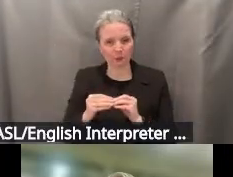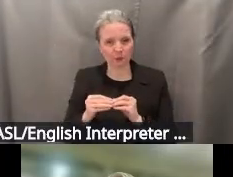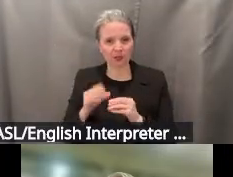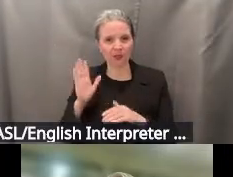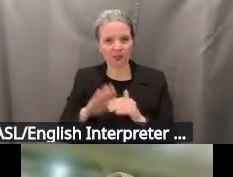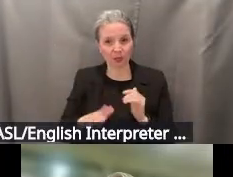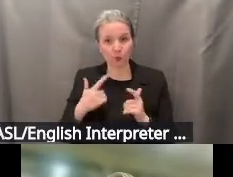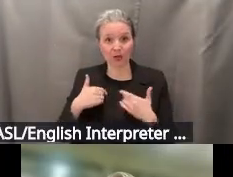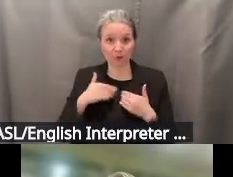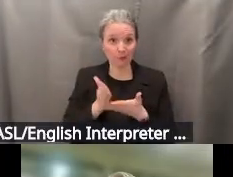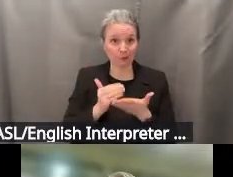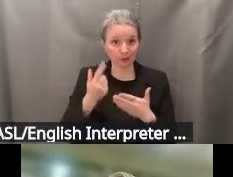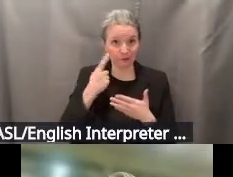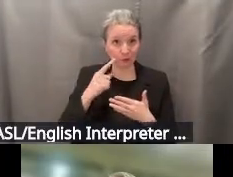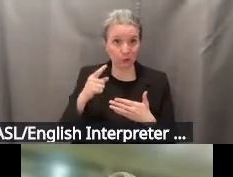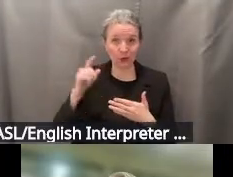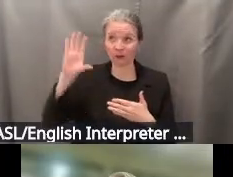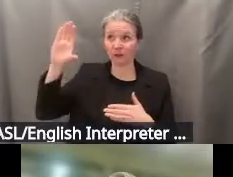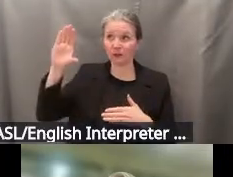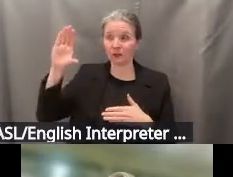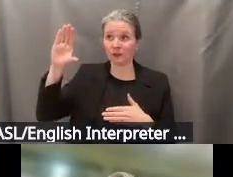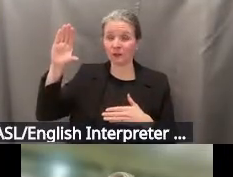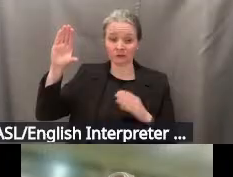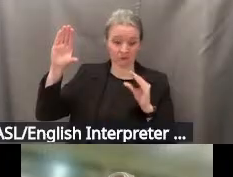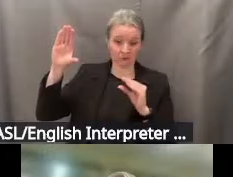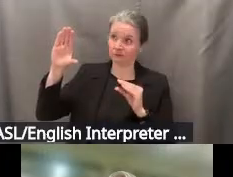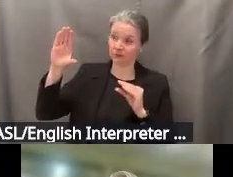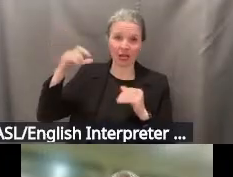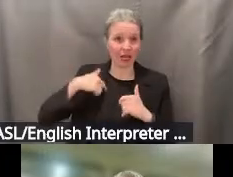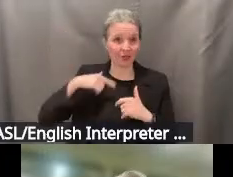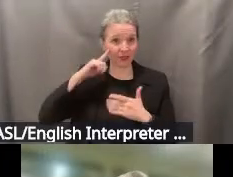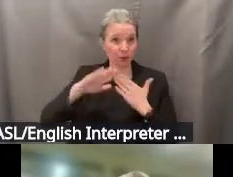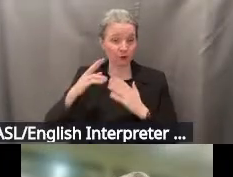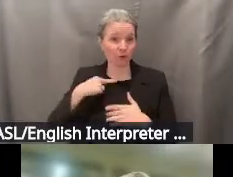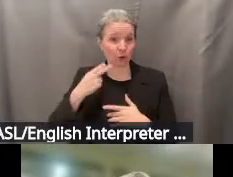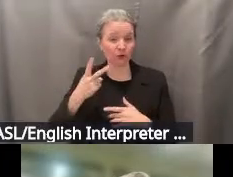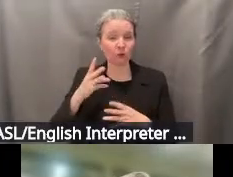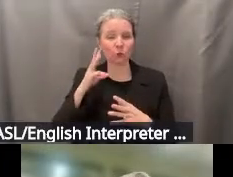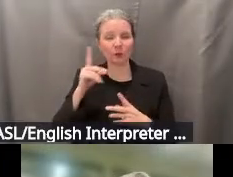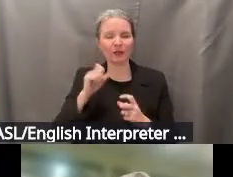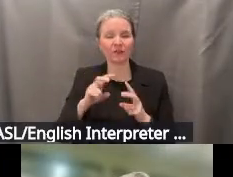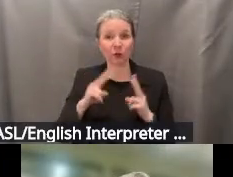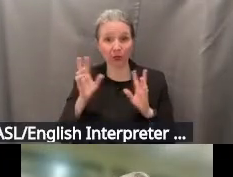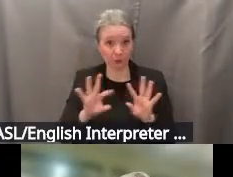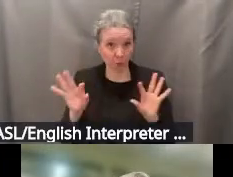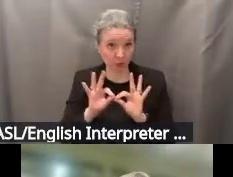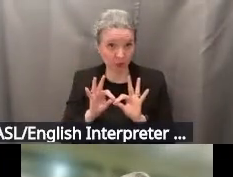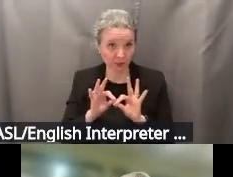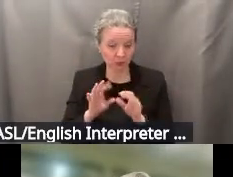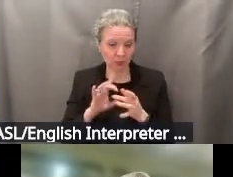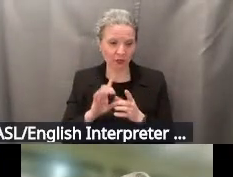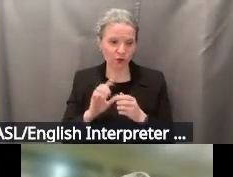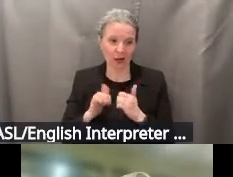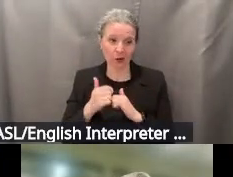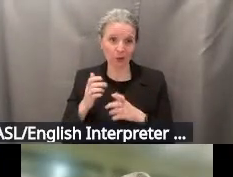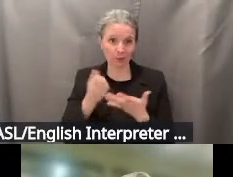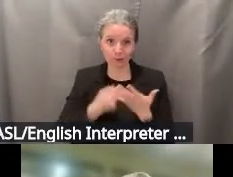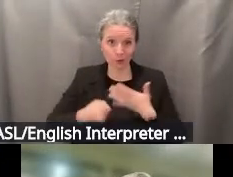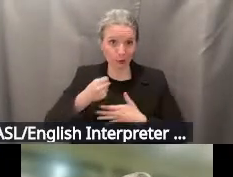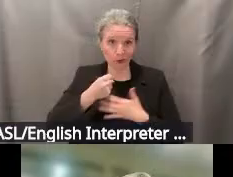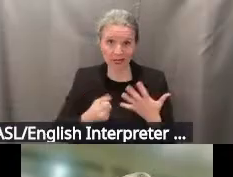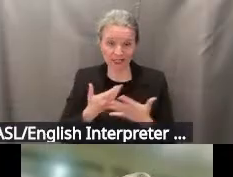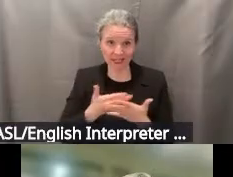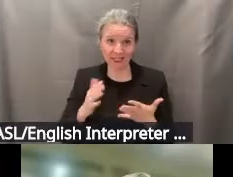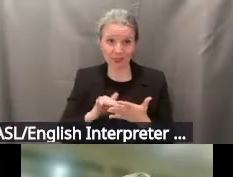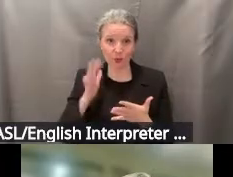we have a budget for. And I would think that the community voice will be really important around how do we prioritize things that are